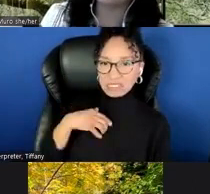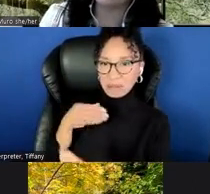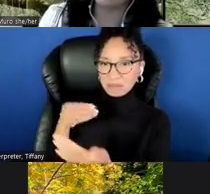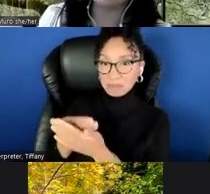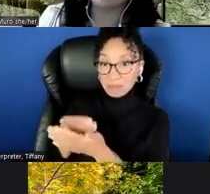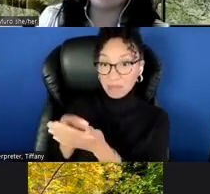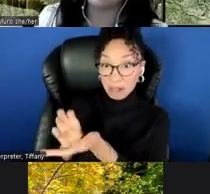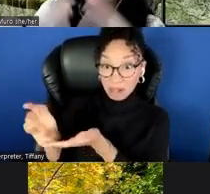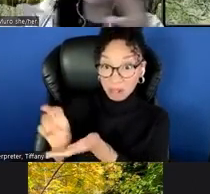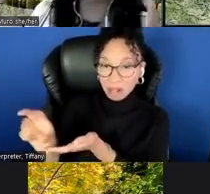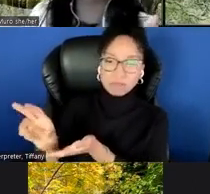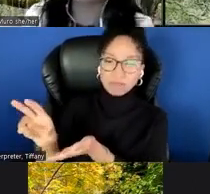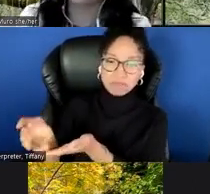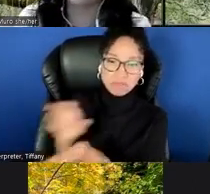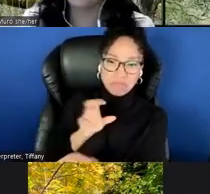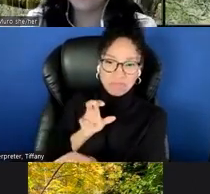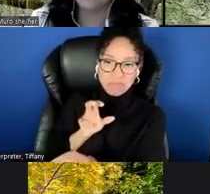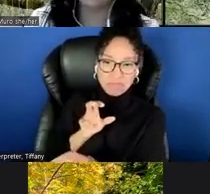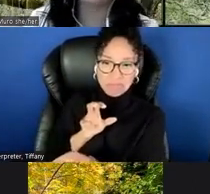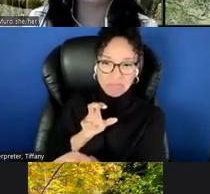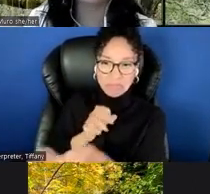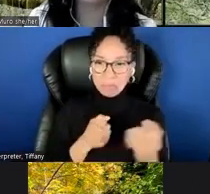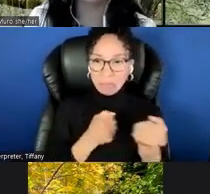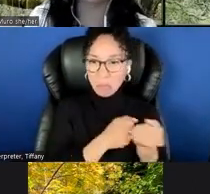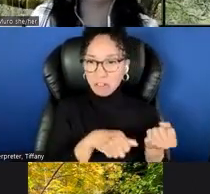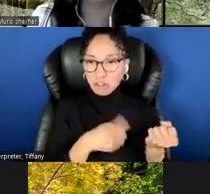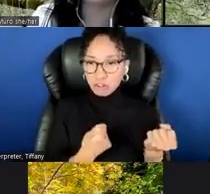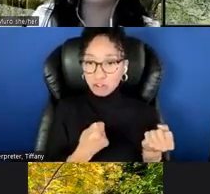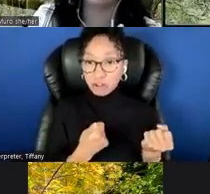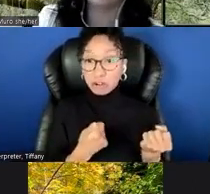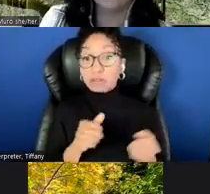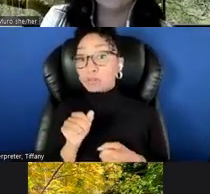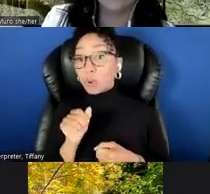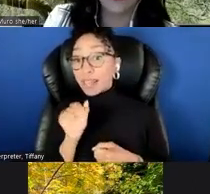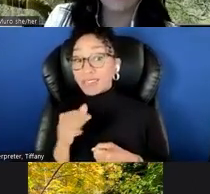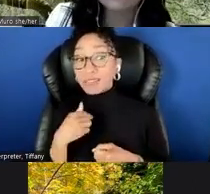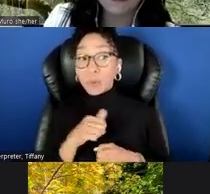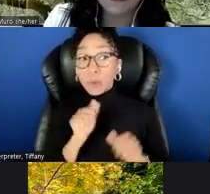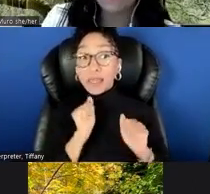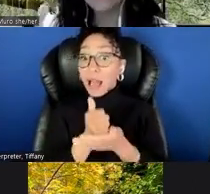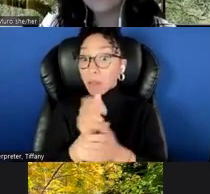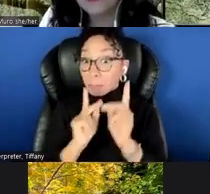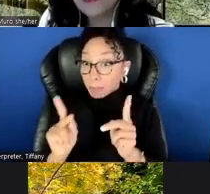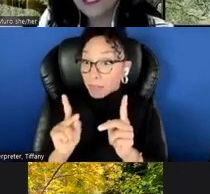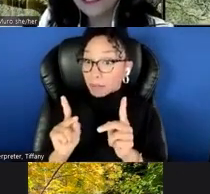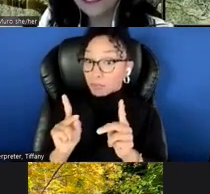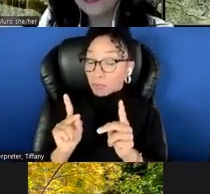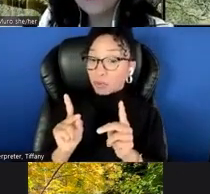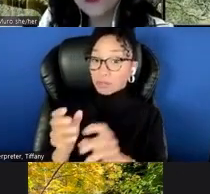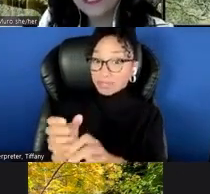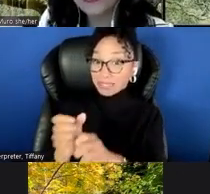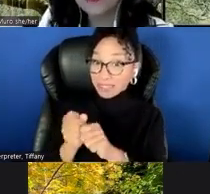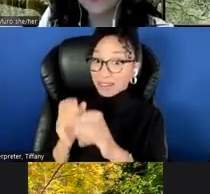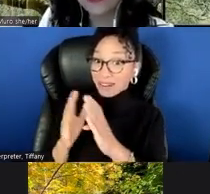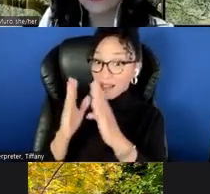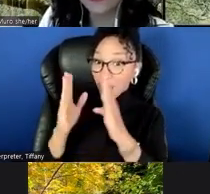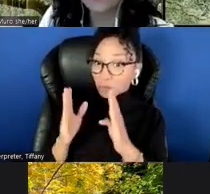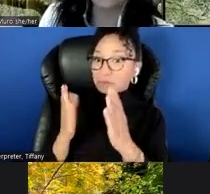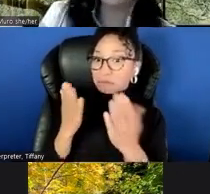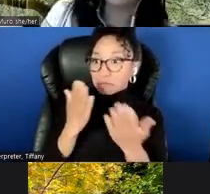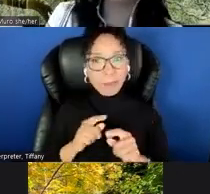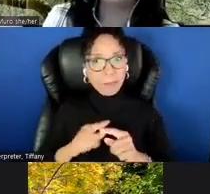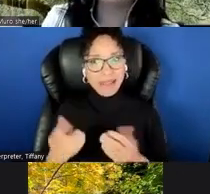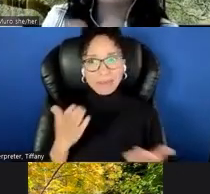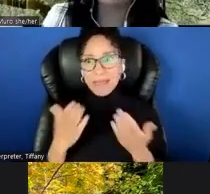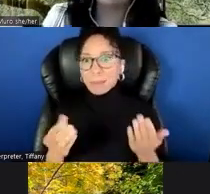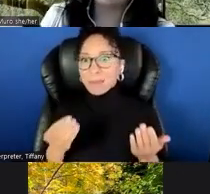so areas that if we're able to secure and help support folks in securing housing, they may be experiencing a food desert more than